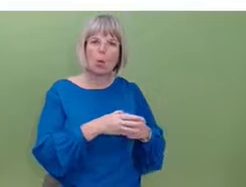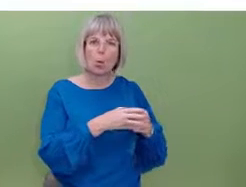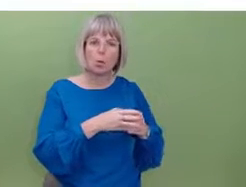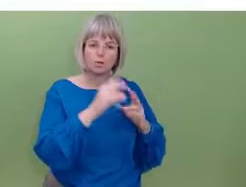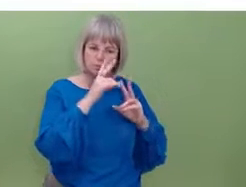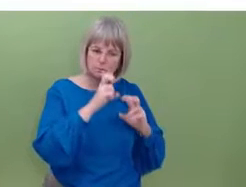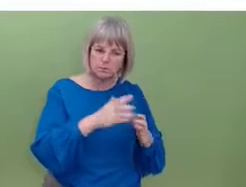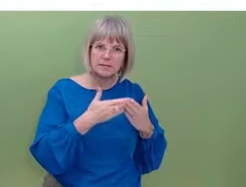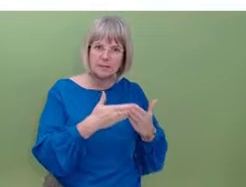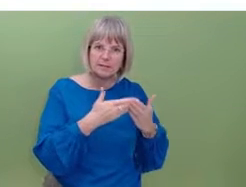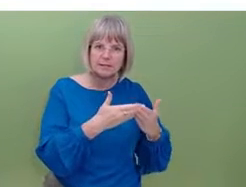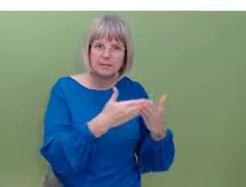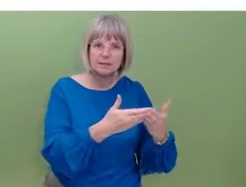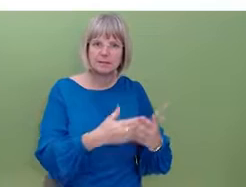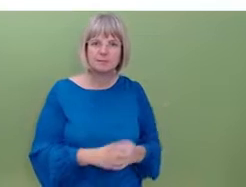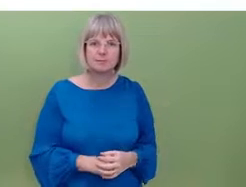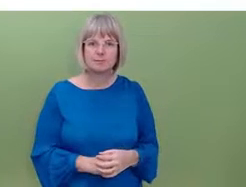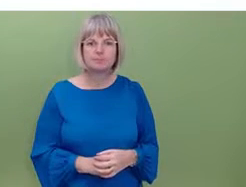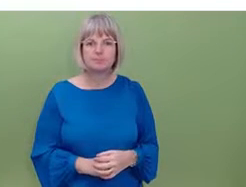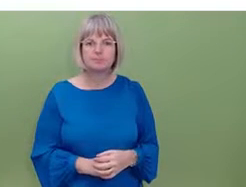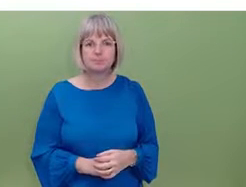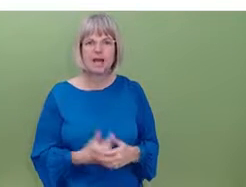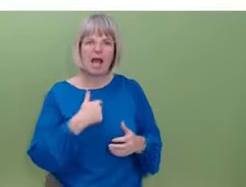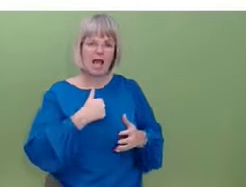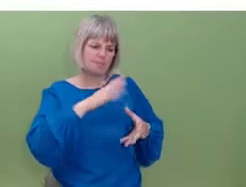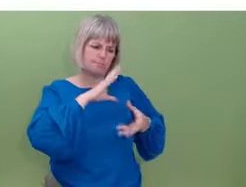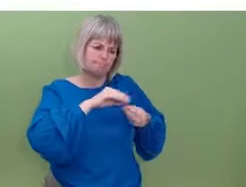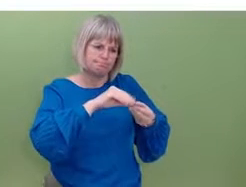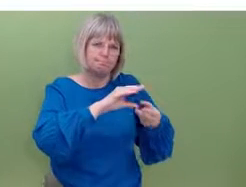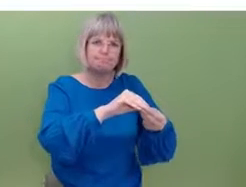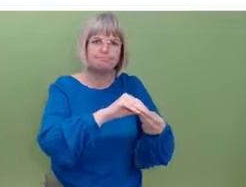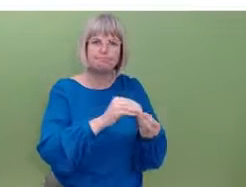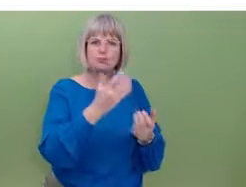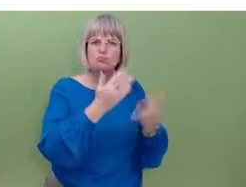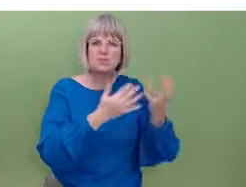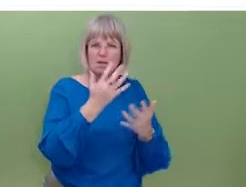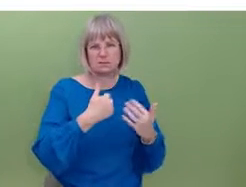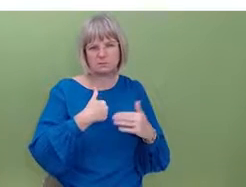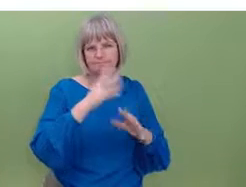confirms this picture. I've aggregated their results in what I said before.